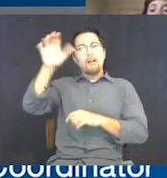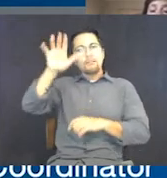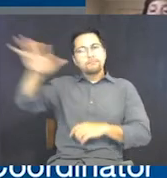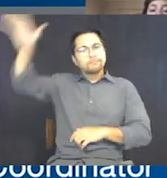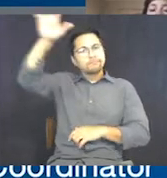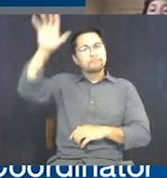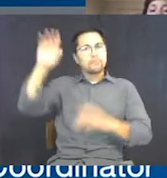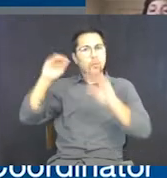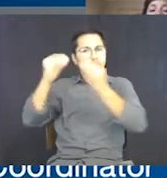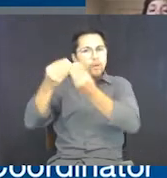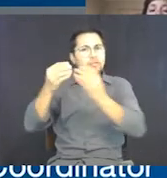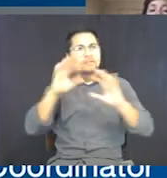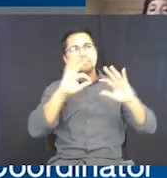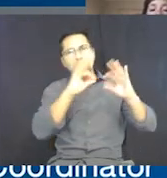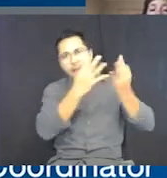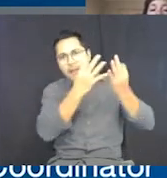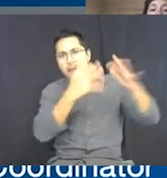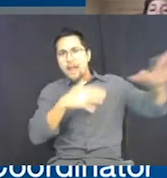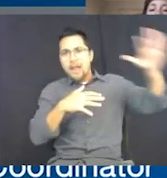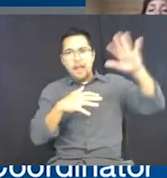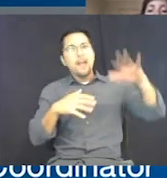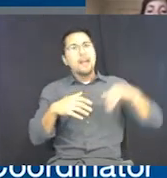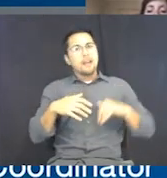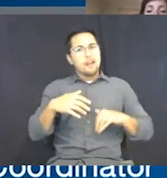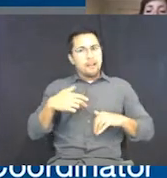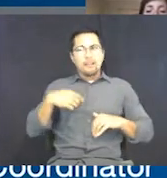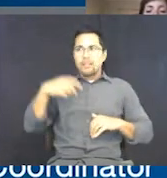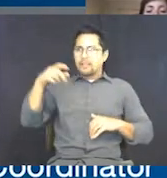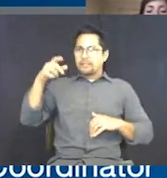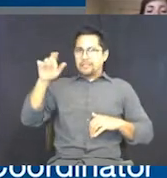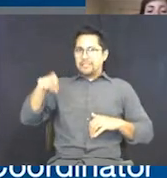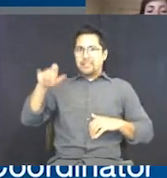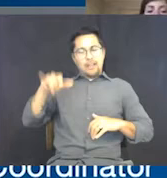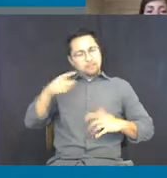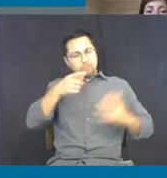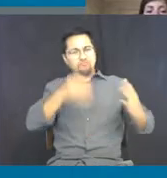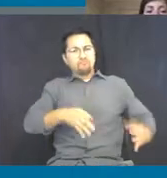organizations and families and individuals had, they started Simply Home.